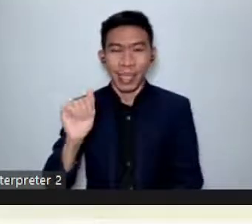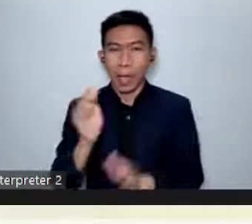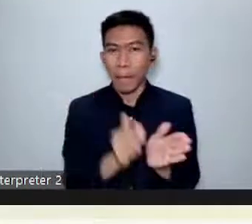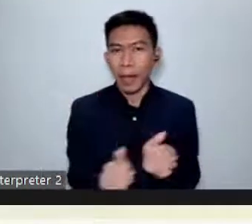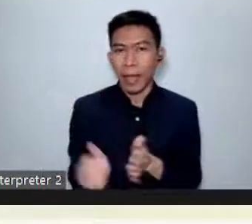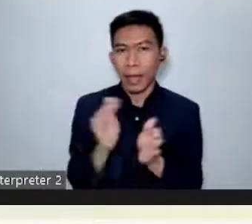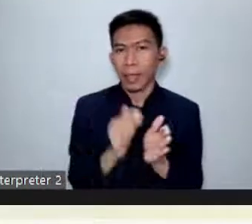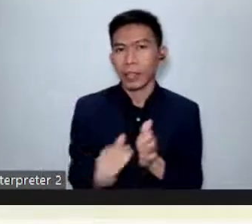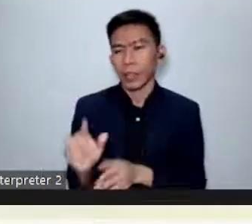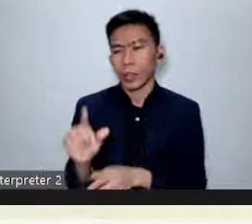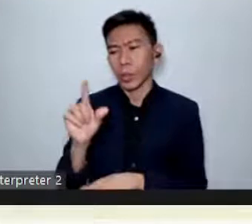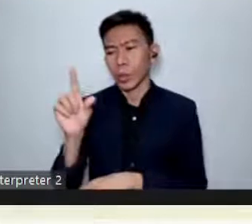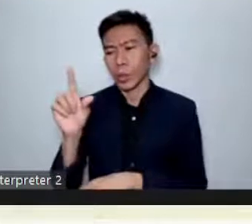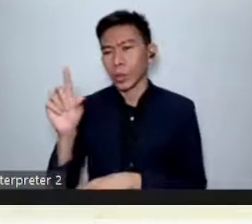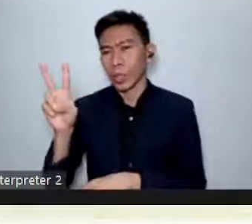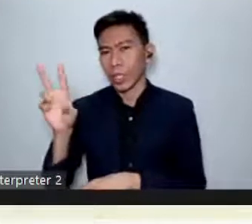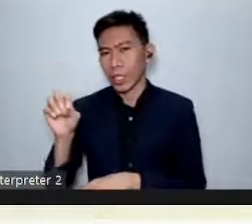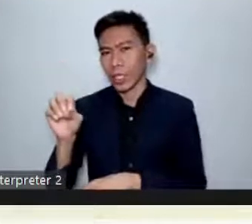period